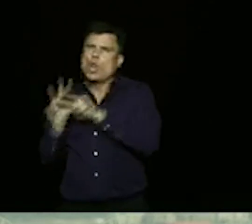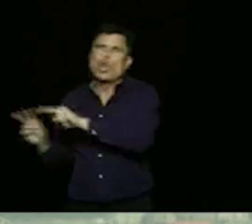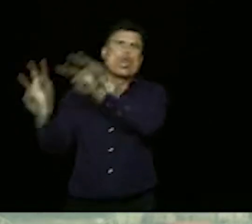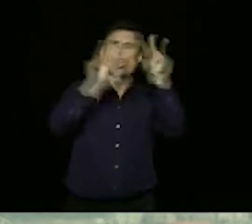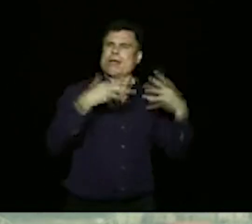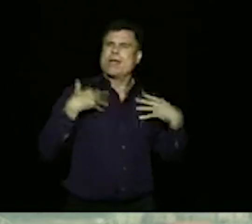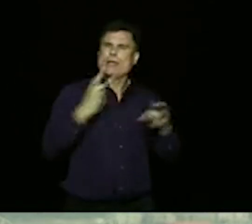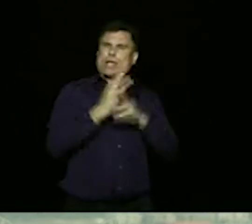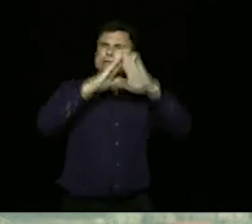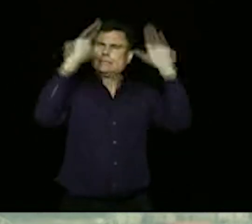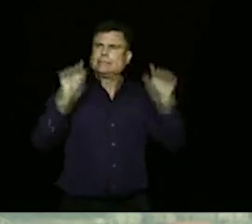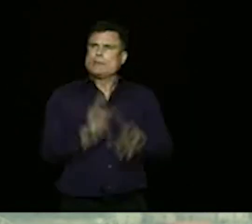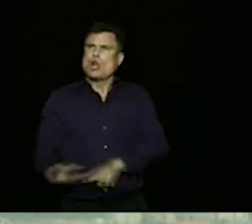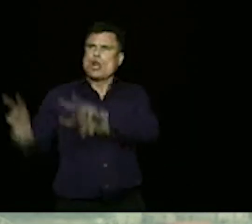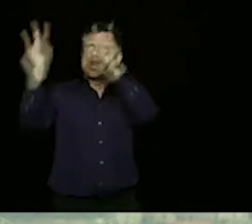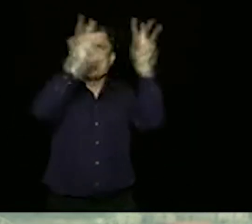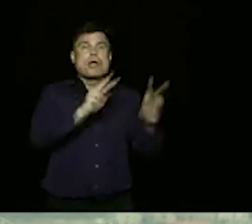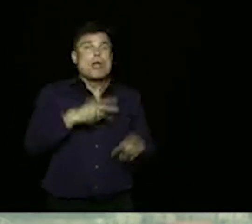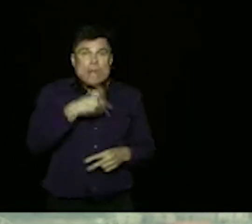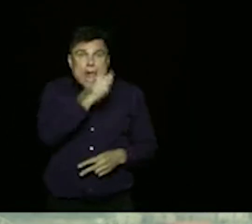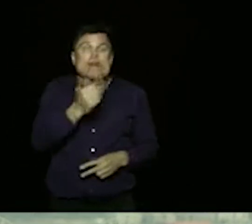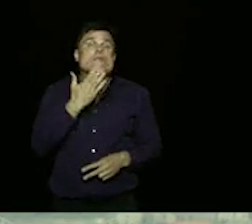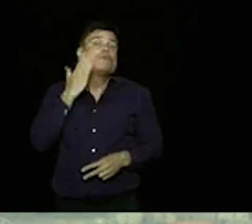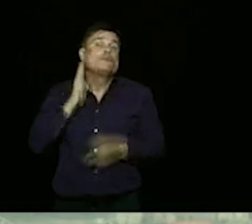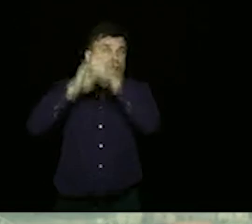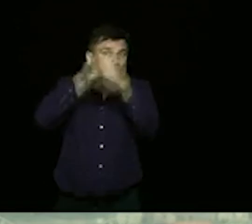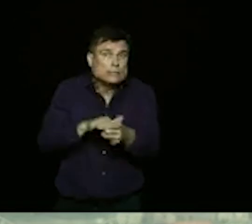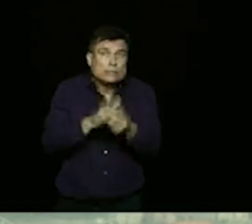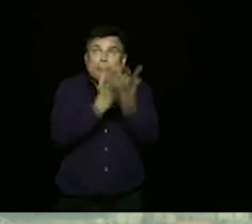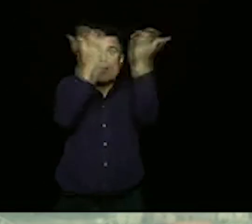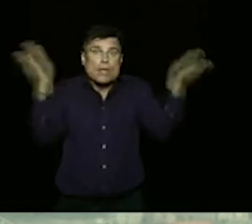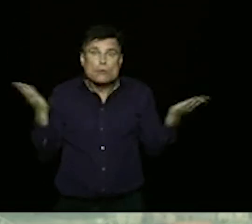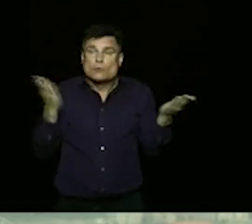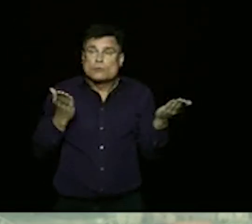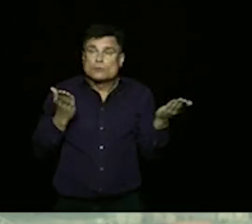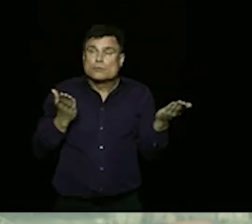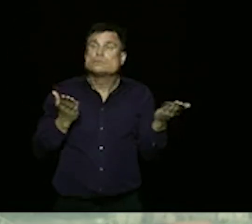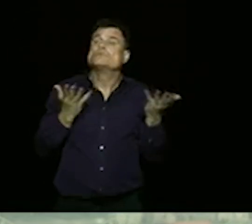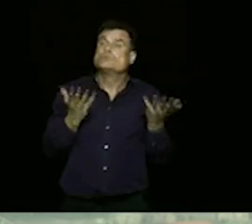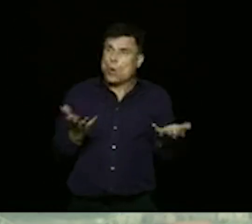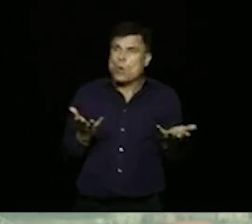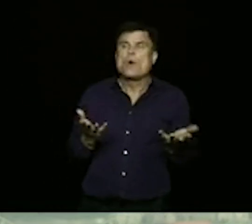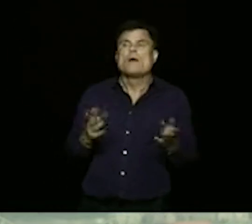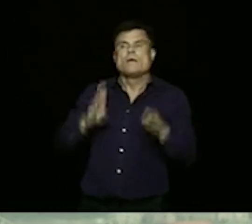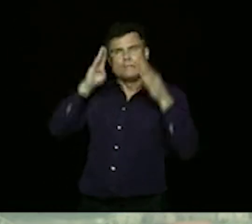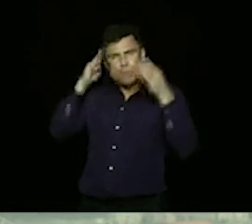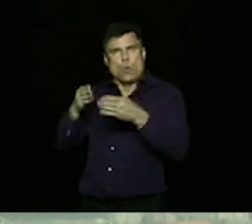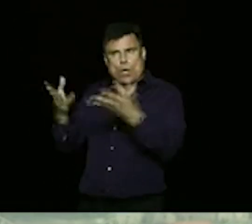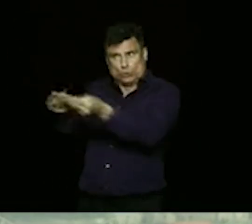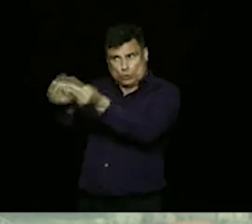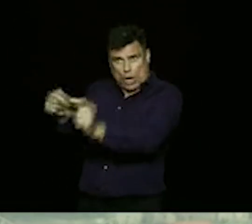terms of remedies in these cases, and as well in terms of reconciliation. And that's what we're seeking. That's what I've asked Mary